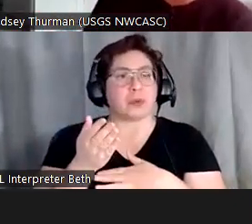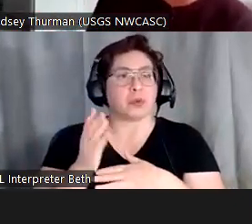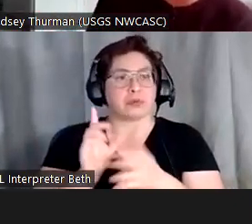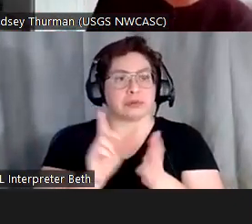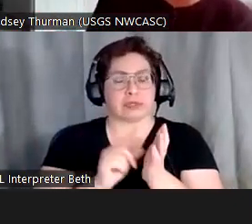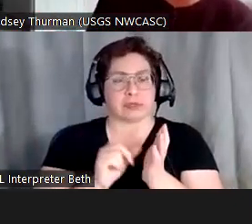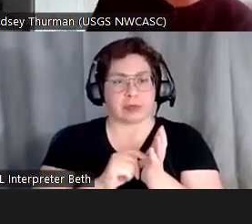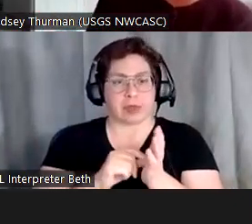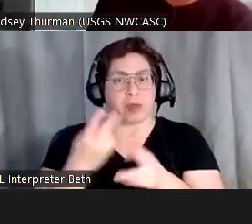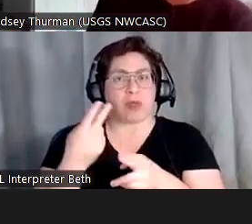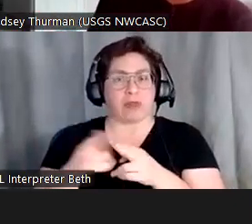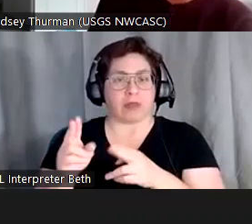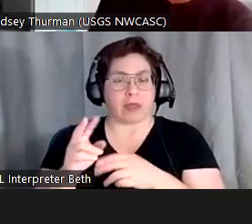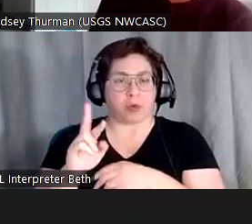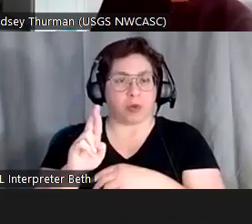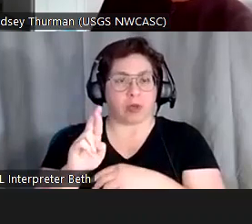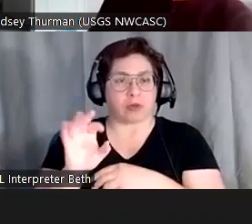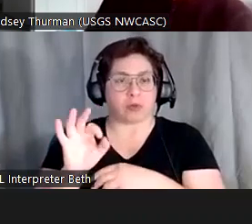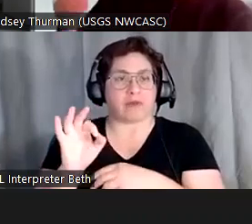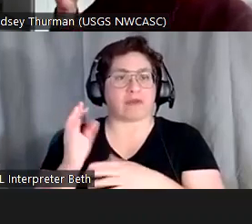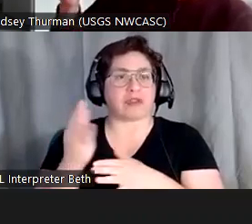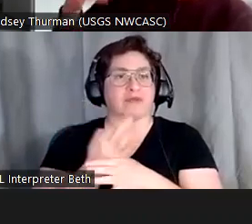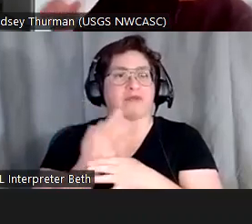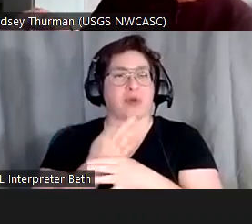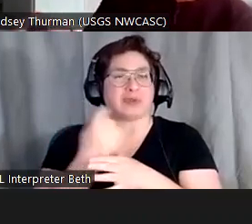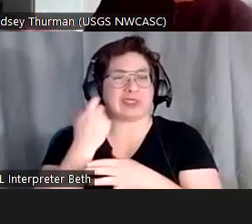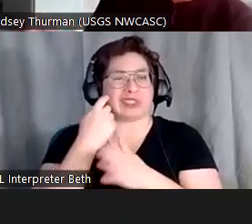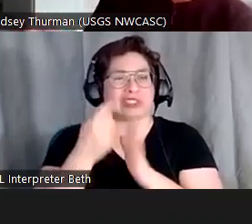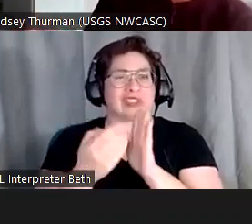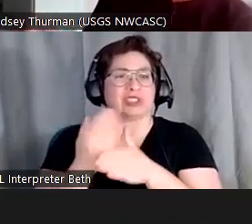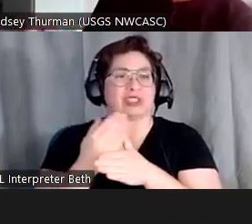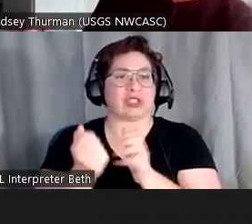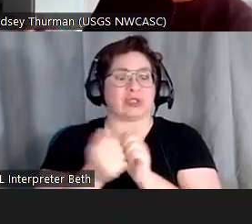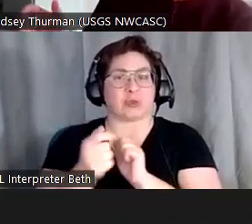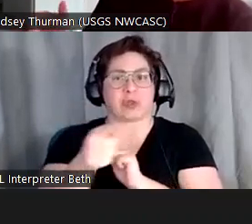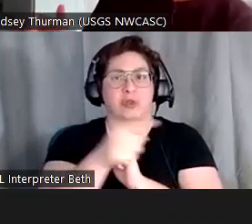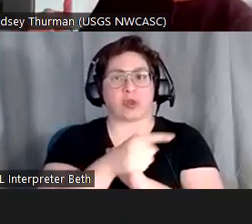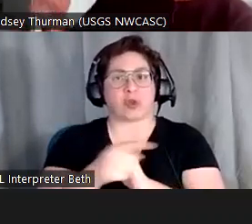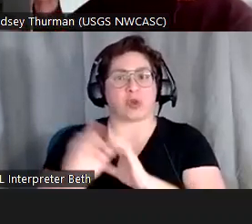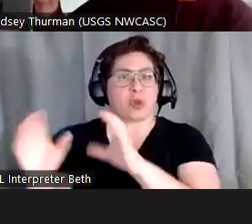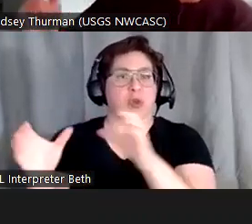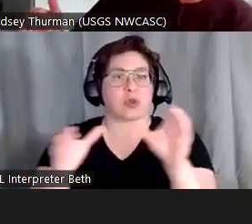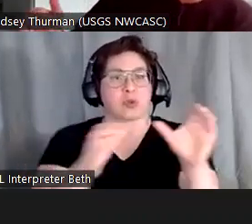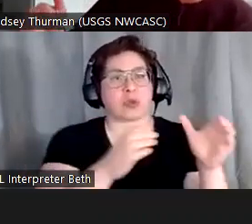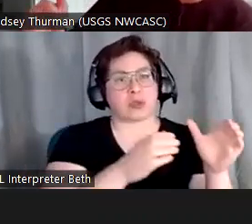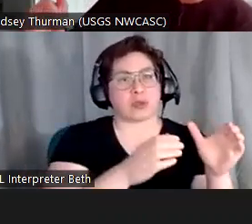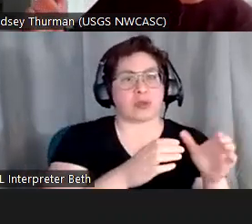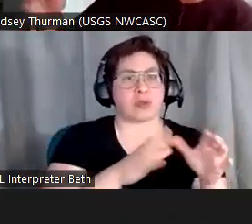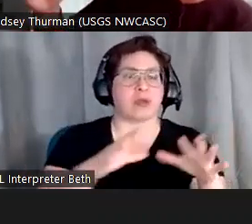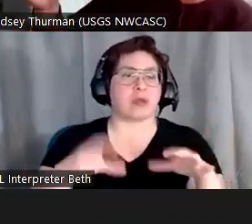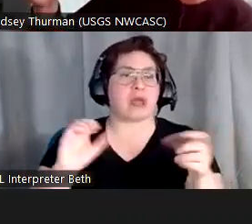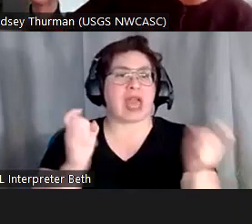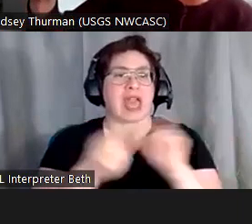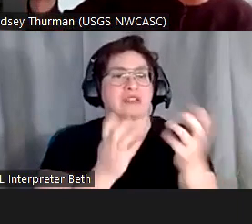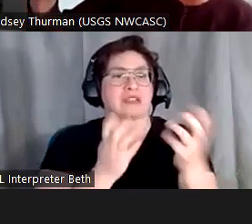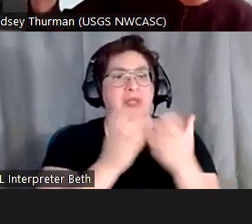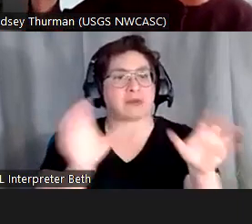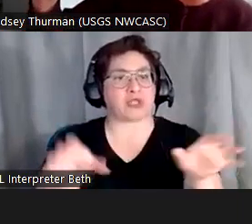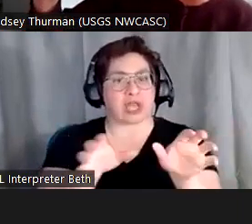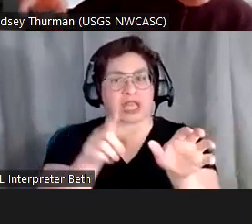quick reference folder that I shared with you. But so we've grouped these adaptation actions by